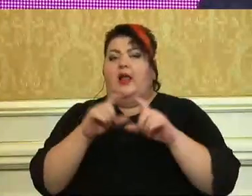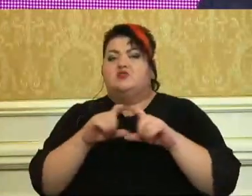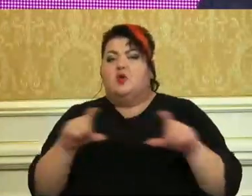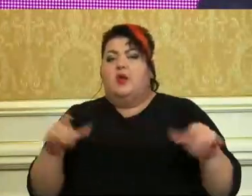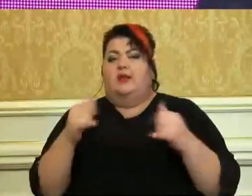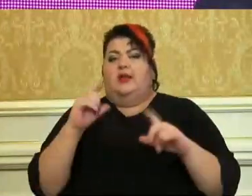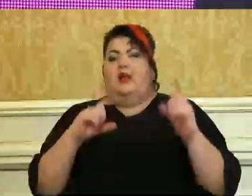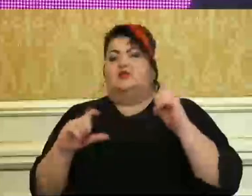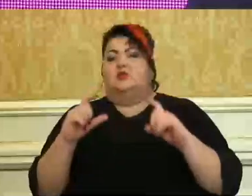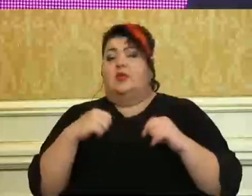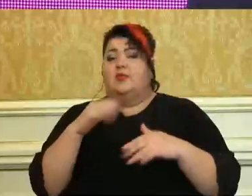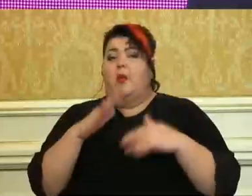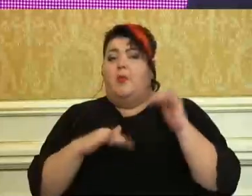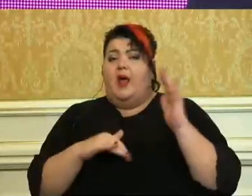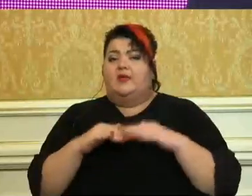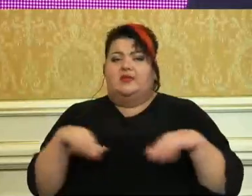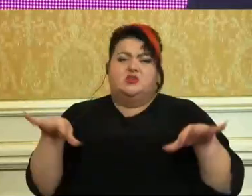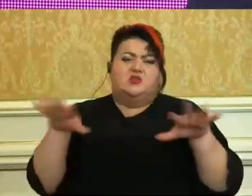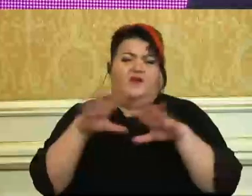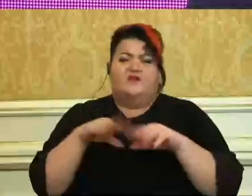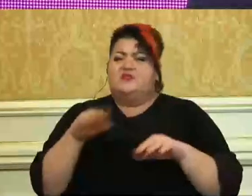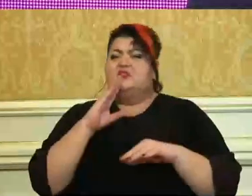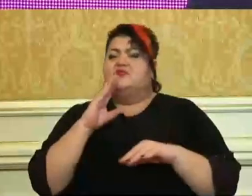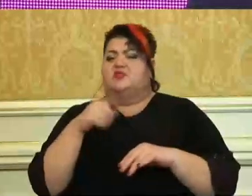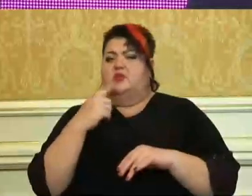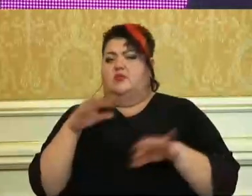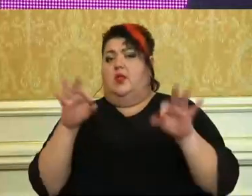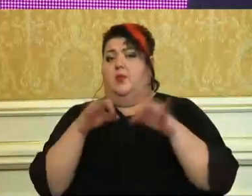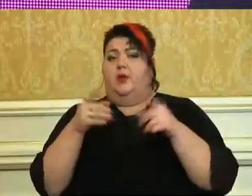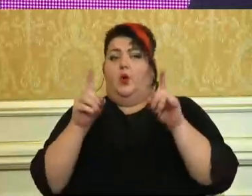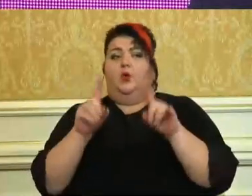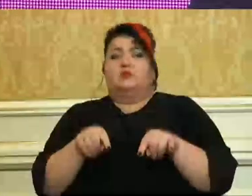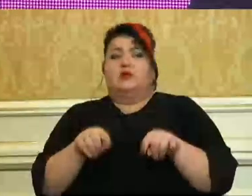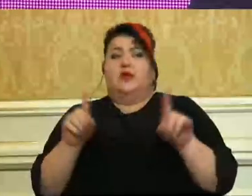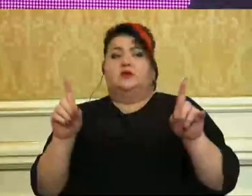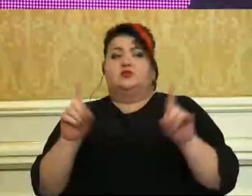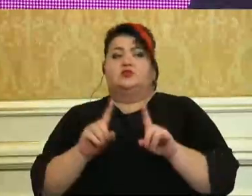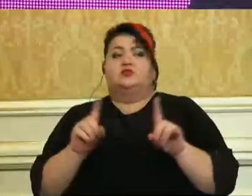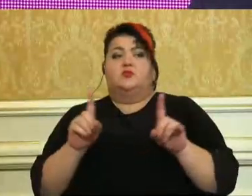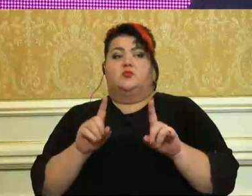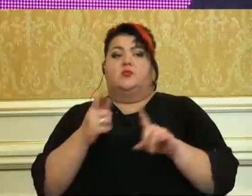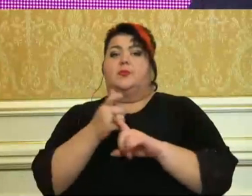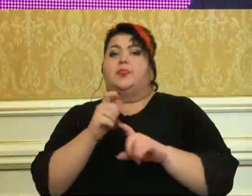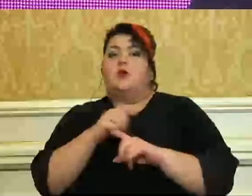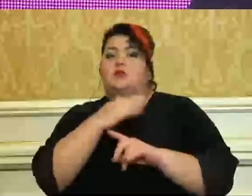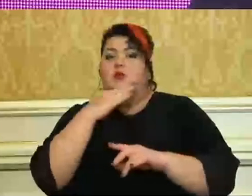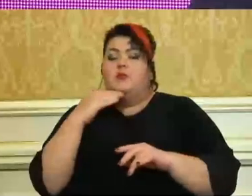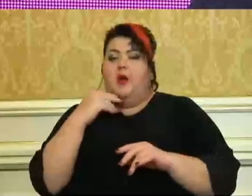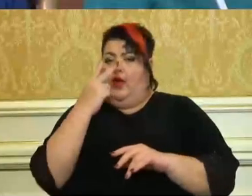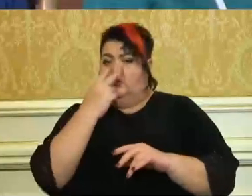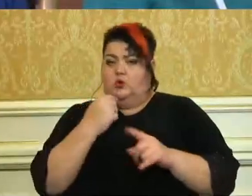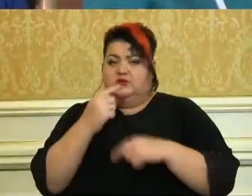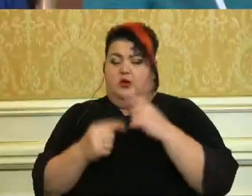with school girls, with students, etc. So when all the girls, them practically all of them, they told us that there are